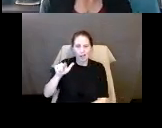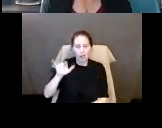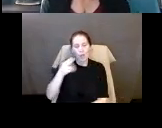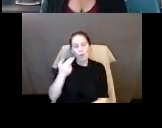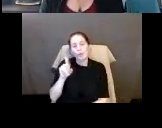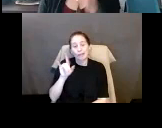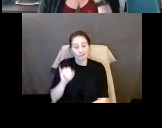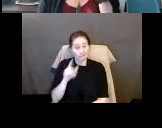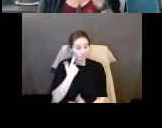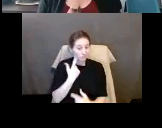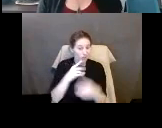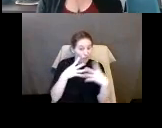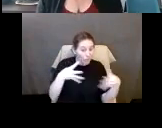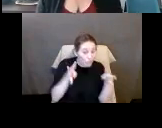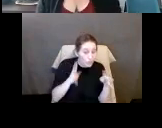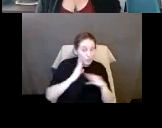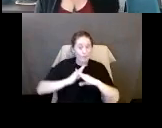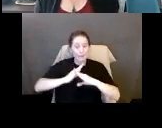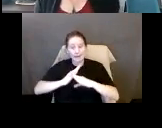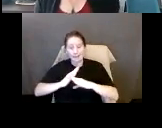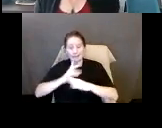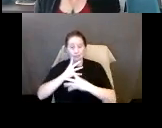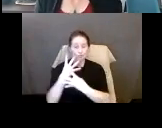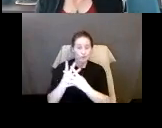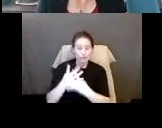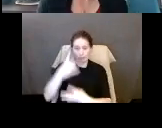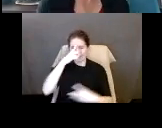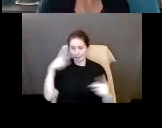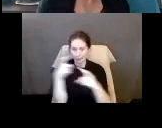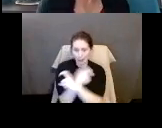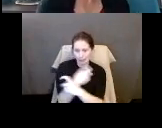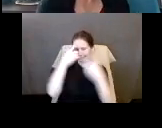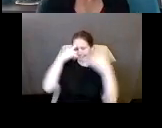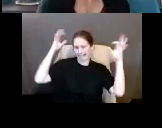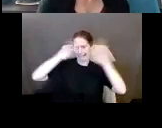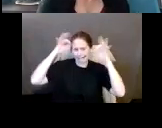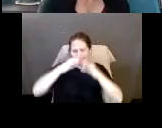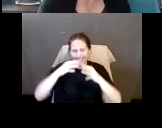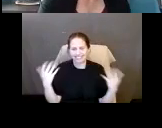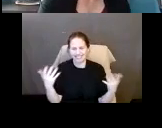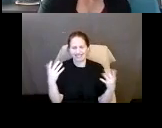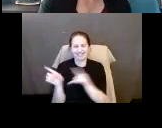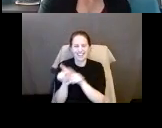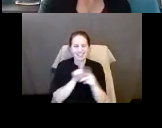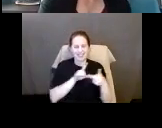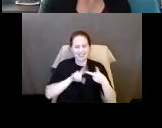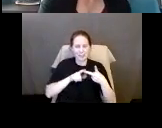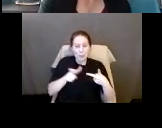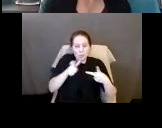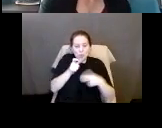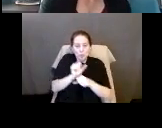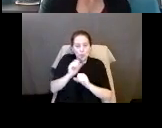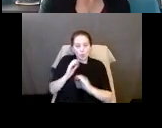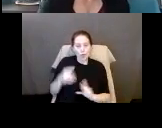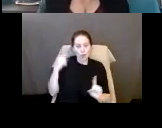they protective storage vaults? Are they prisons? Do you think it's complicated and you don't really know? Also, who were the laborers at